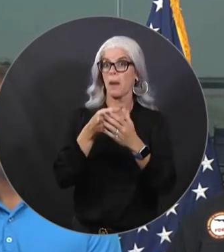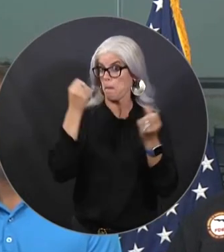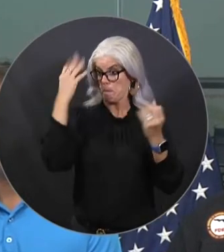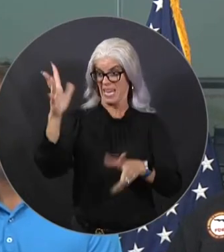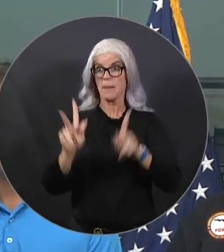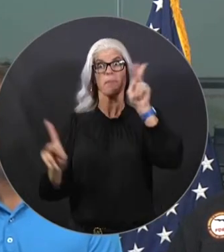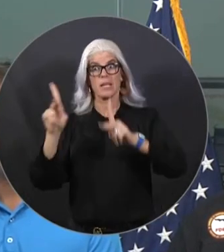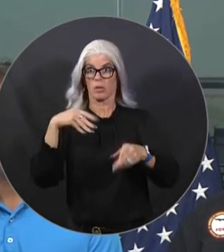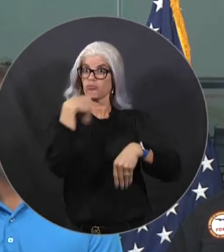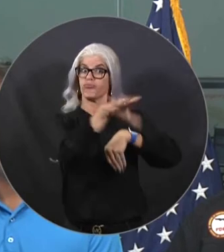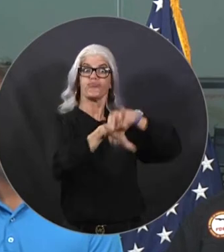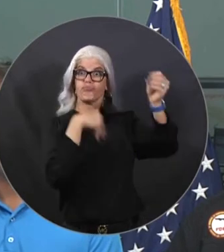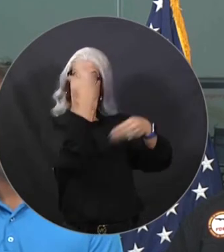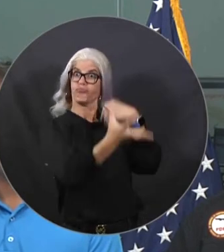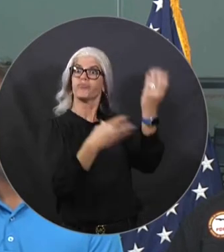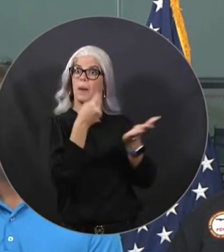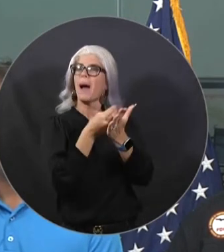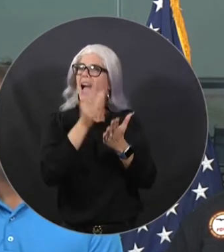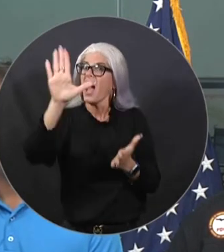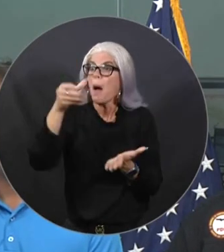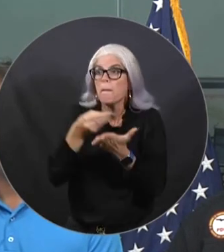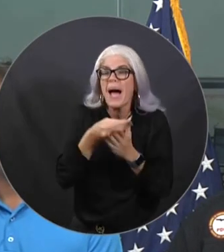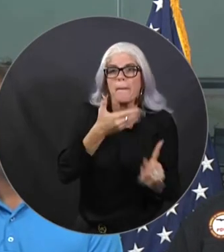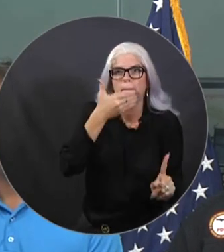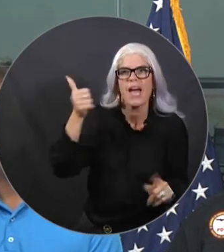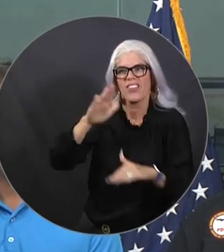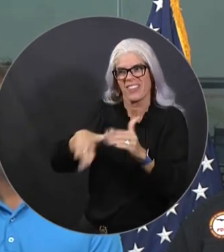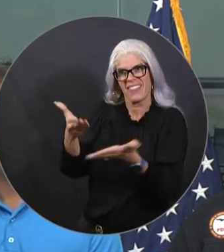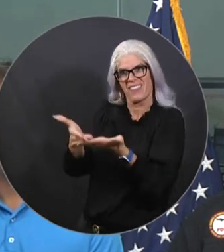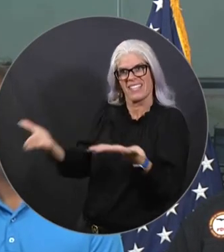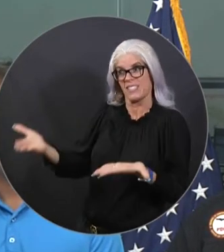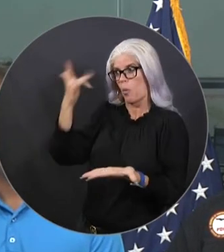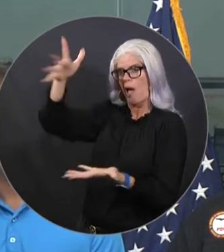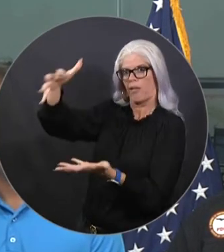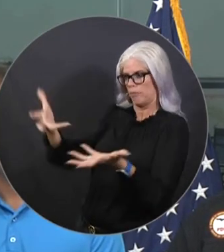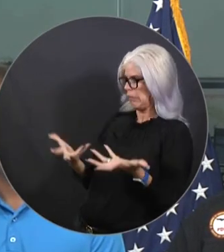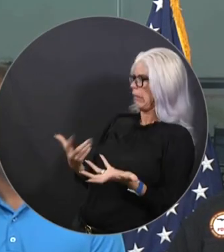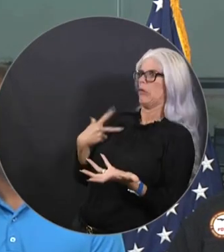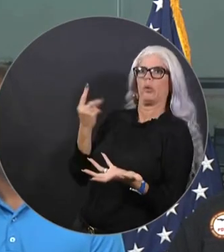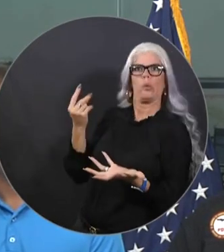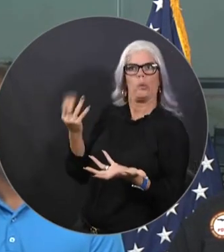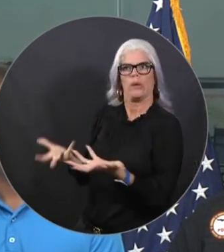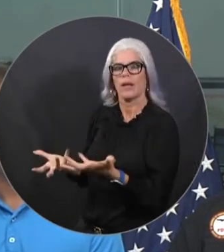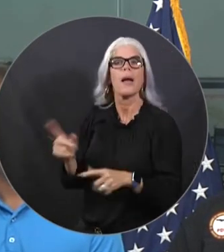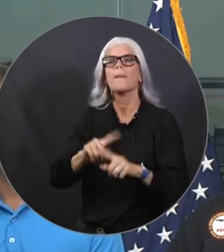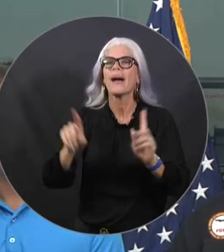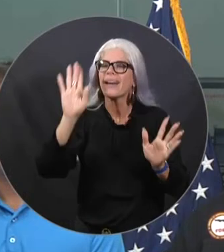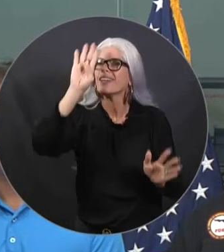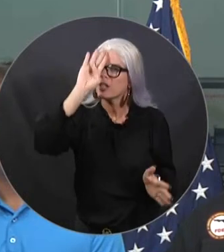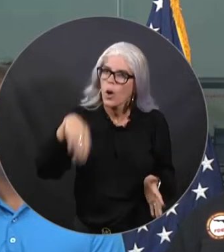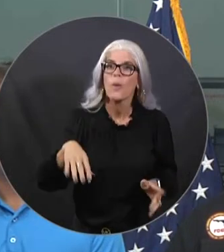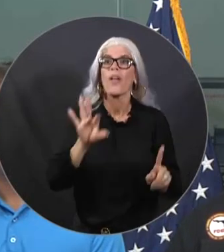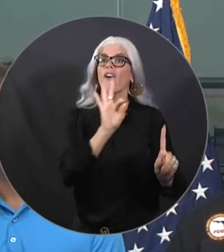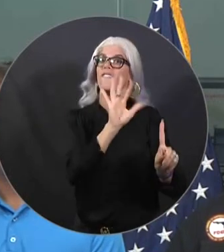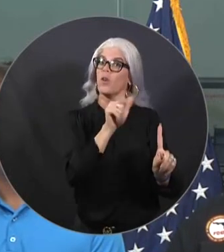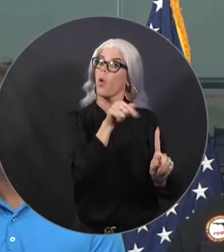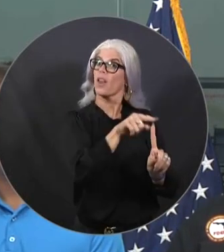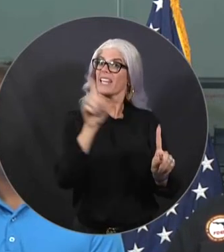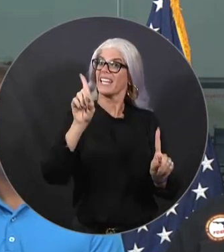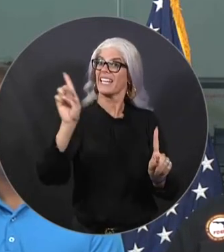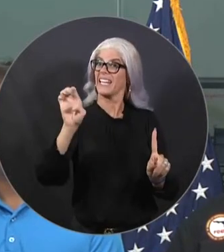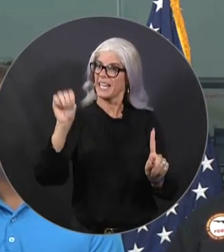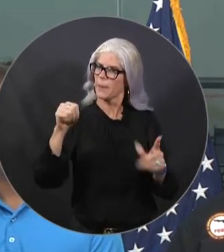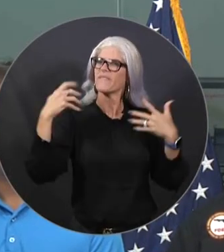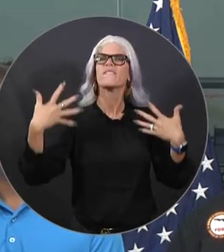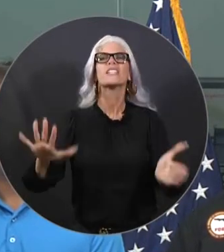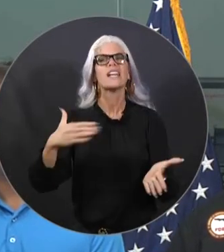items, and we really appreciate the thought when people want to send water, they want to send these things, but you know, Florida DEM and others have been contracted for this, so